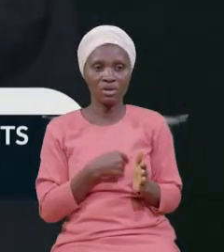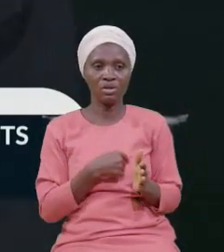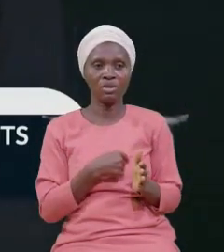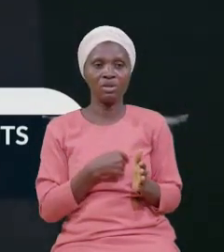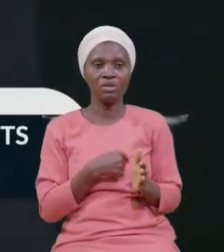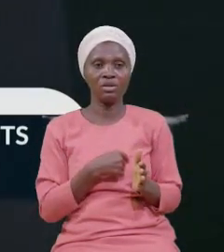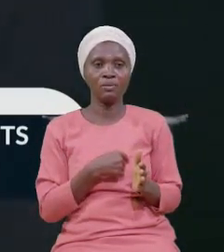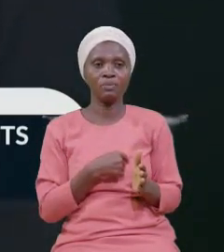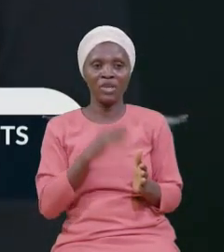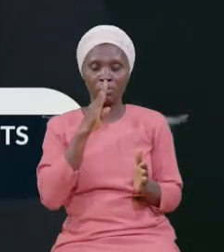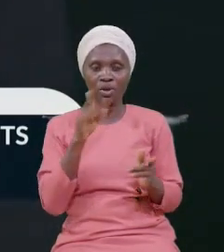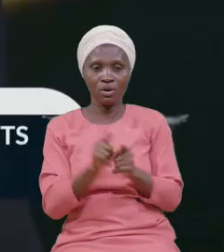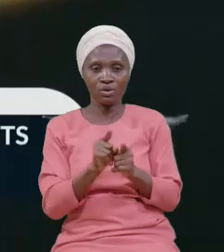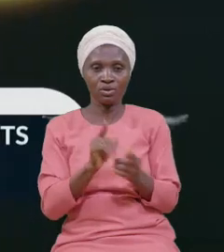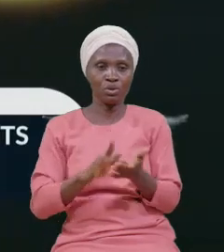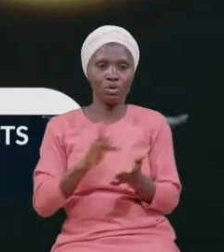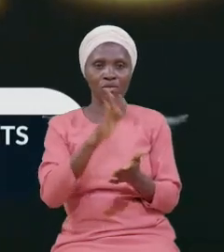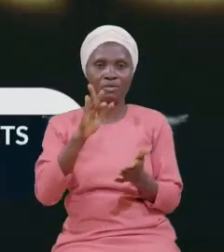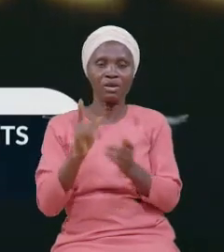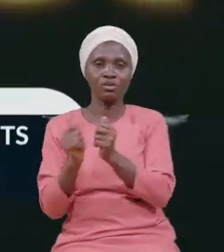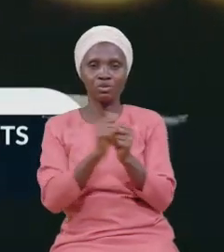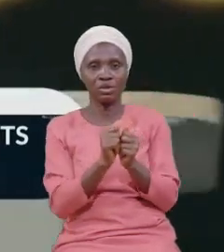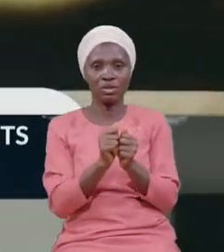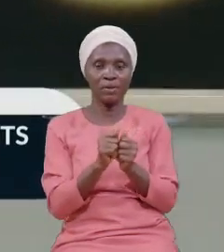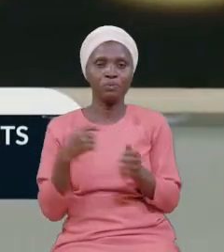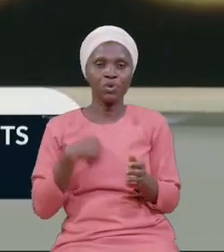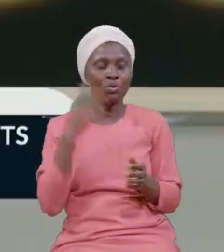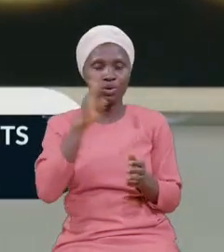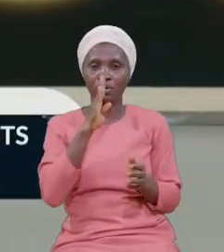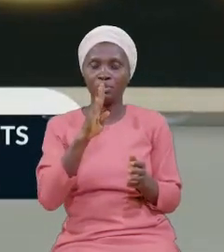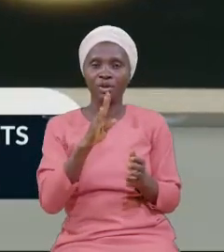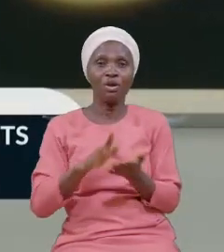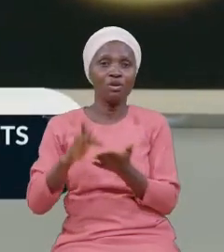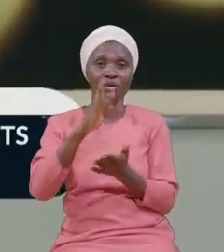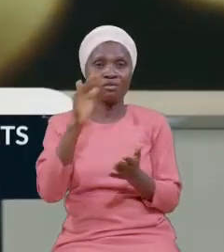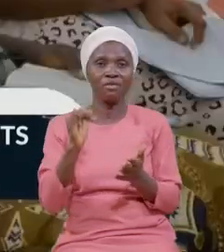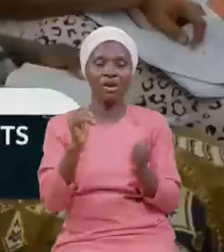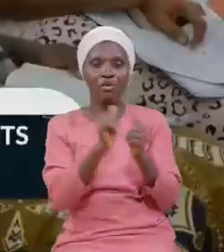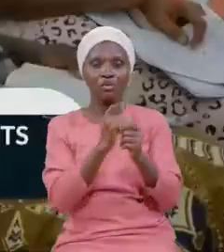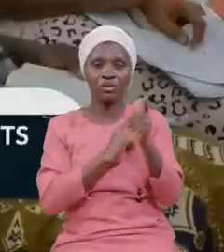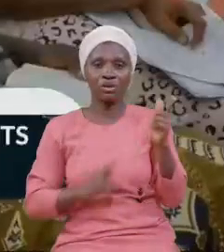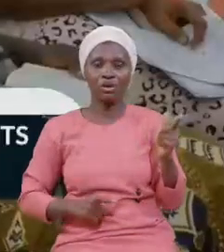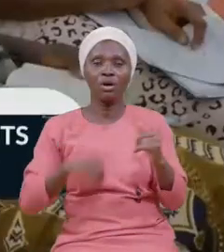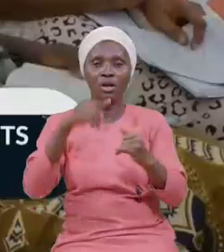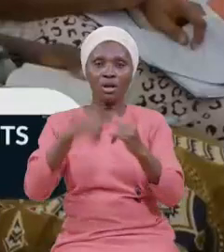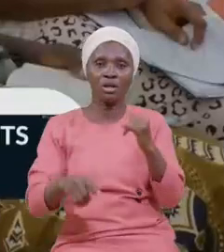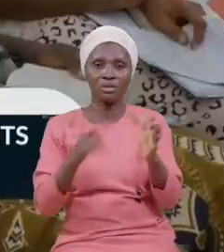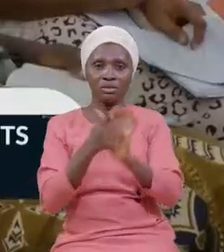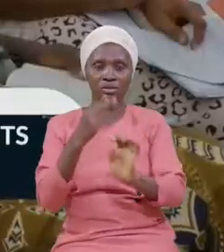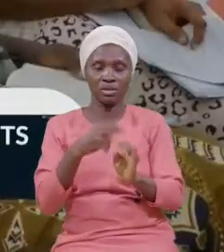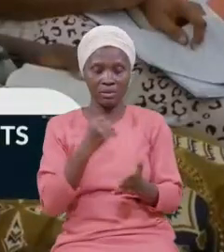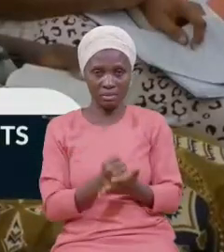together. We'll be glorified with the Lord eventually in Jesus' name.